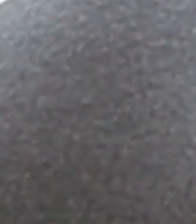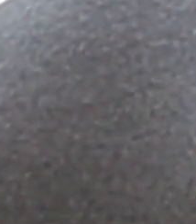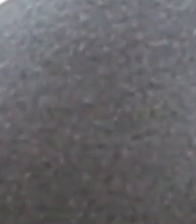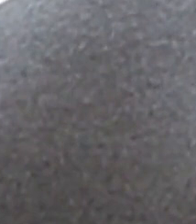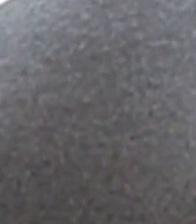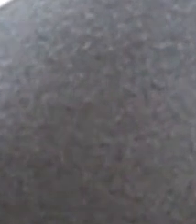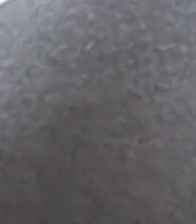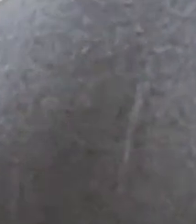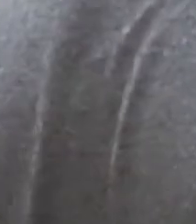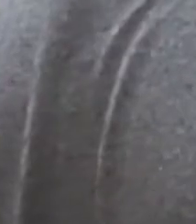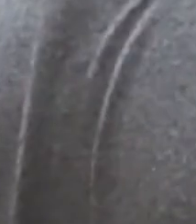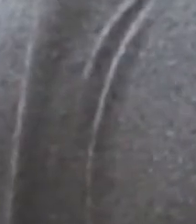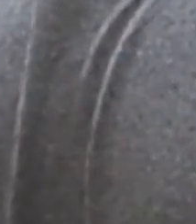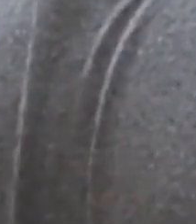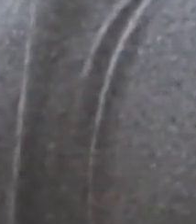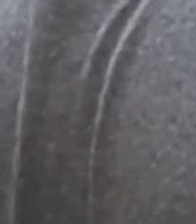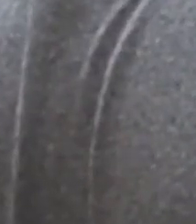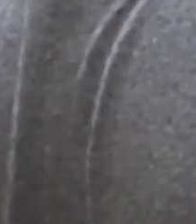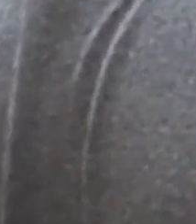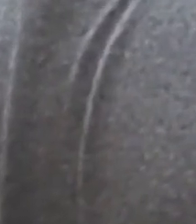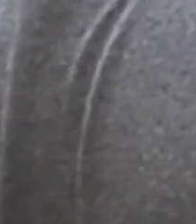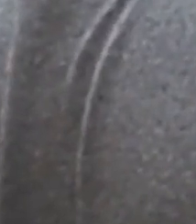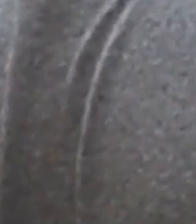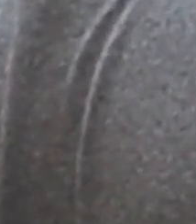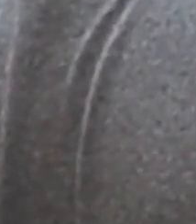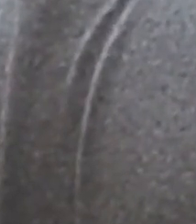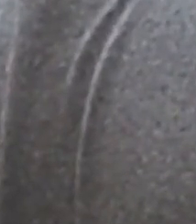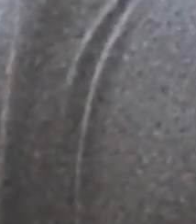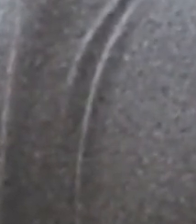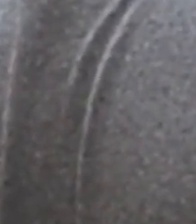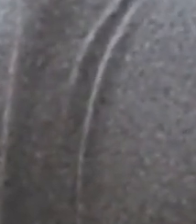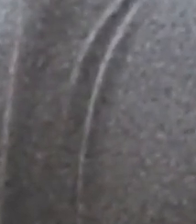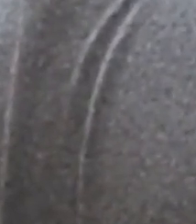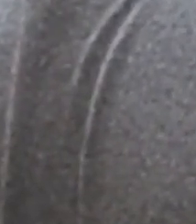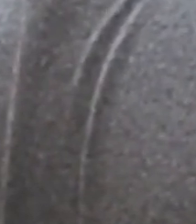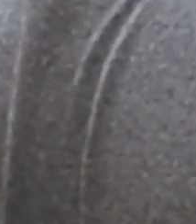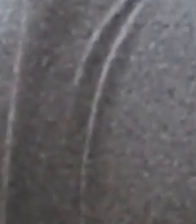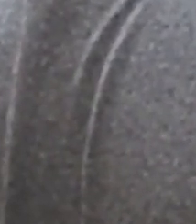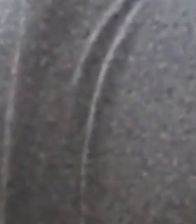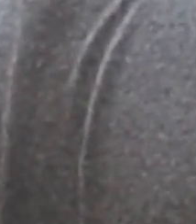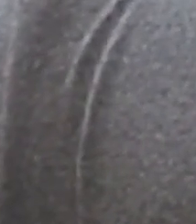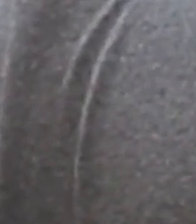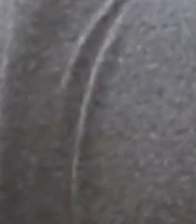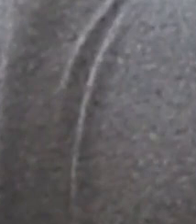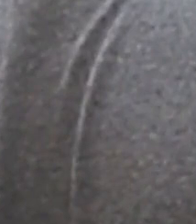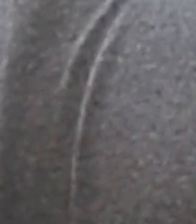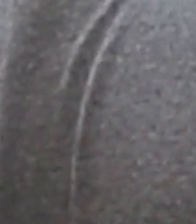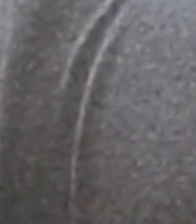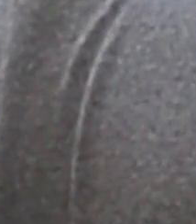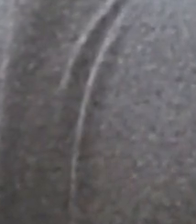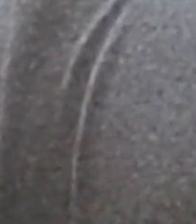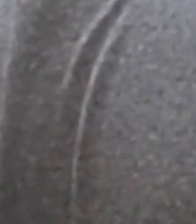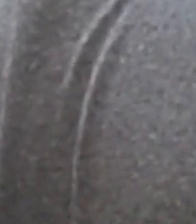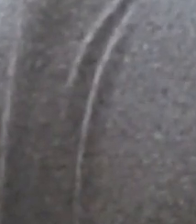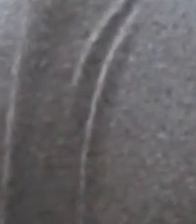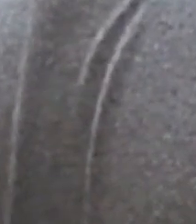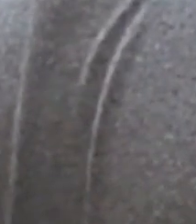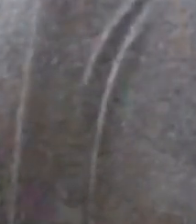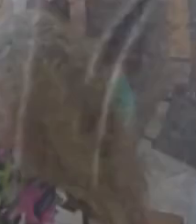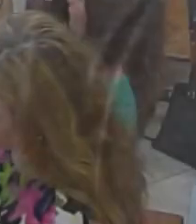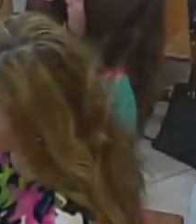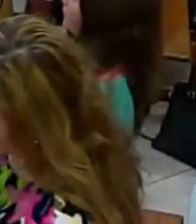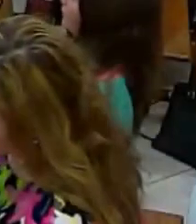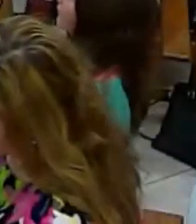Because we've seen our brethren, our children in your presence. And even better, because they remain in your